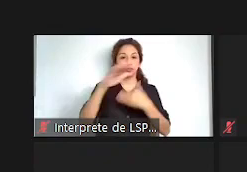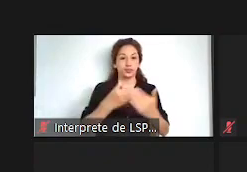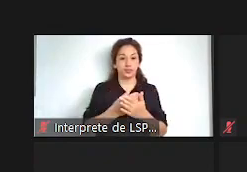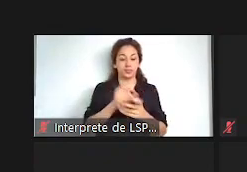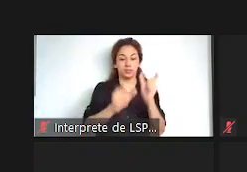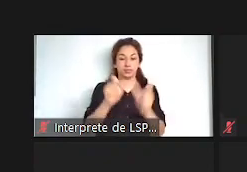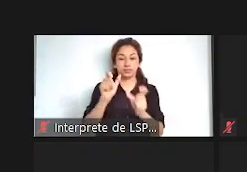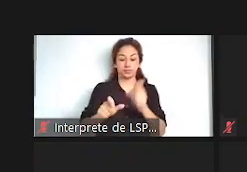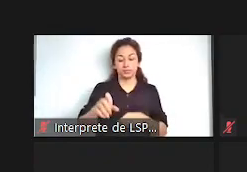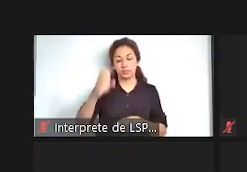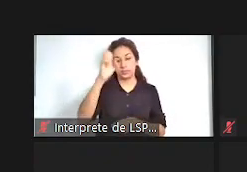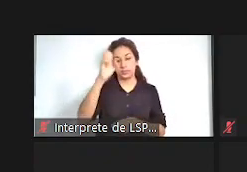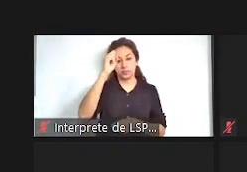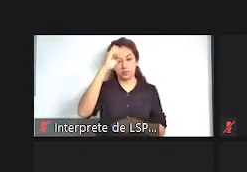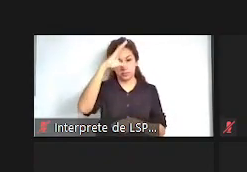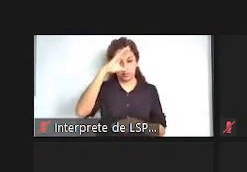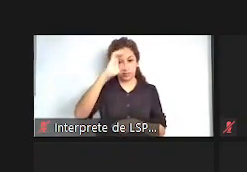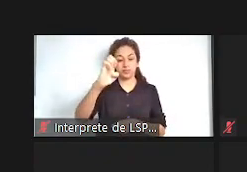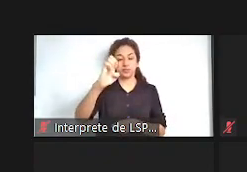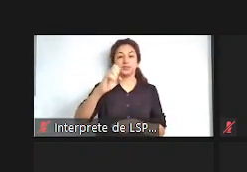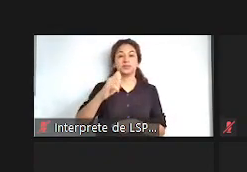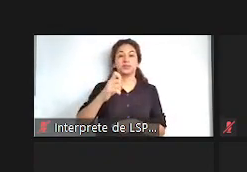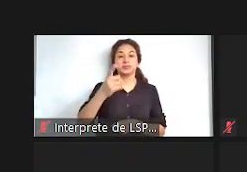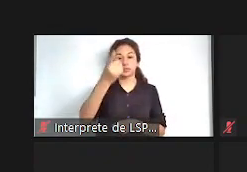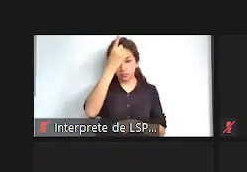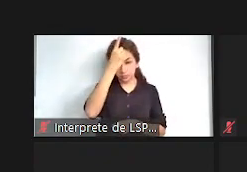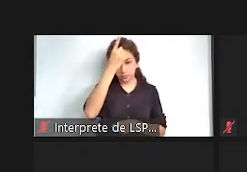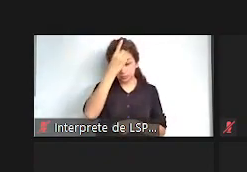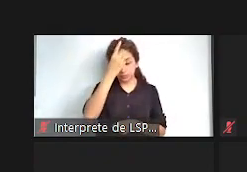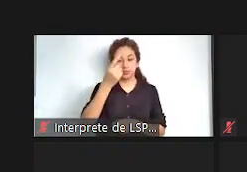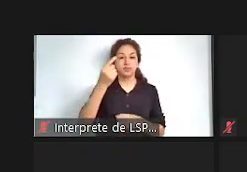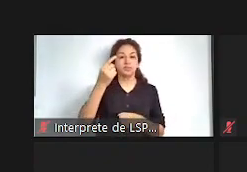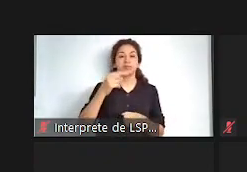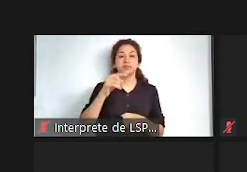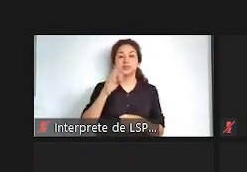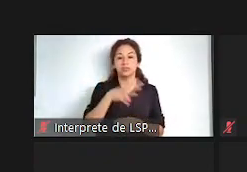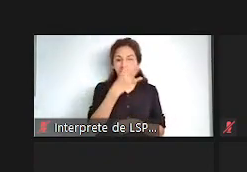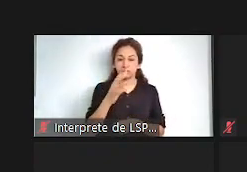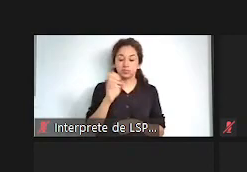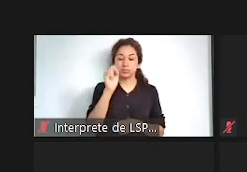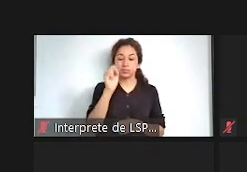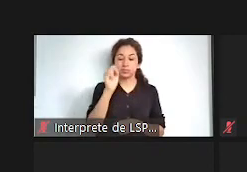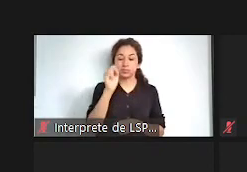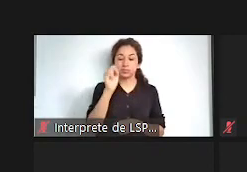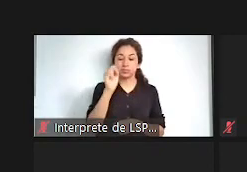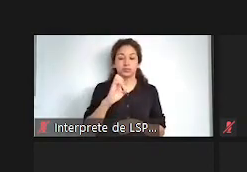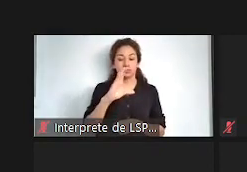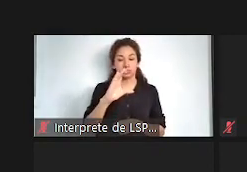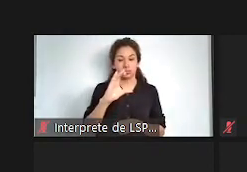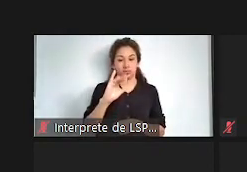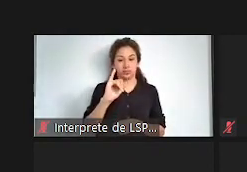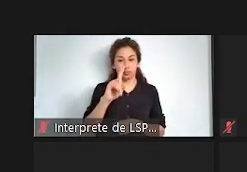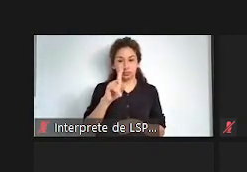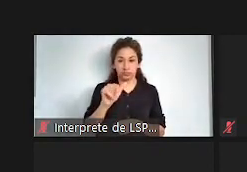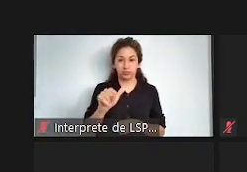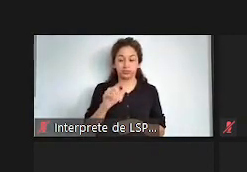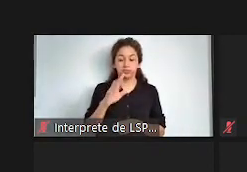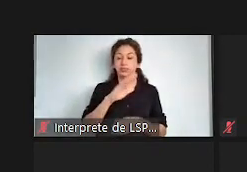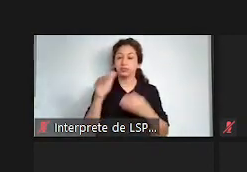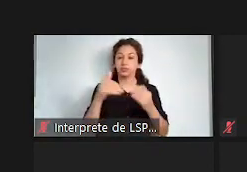ladies and gentlemen ambassadors are for germany the kingdom of the netherlands the united kingdom